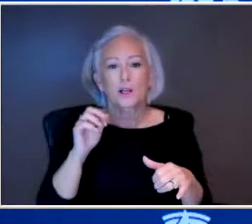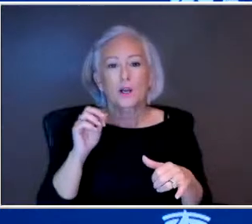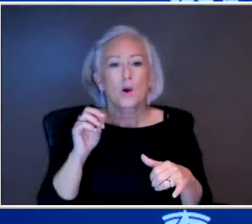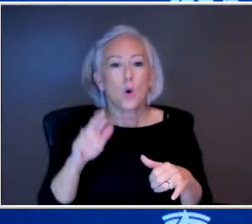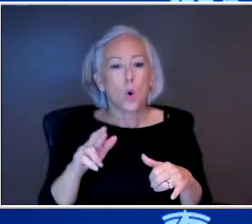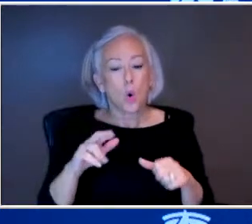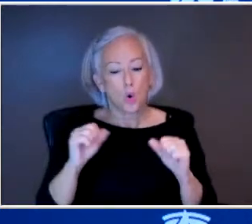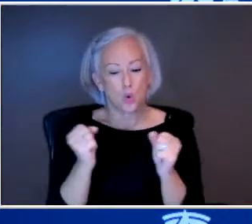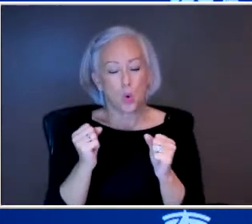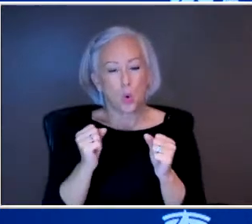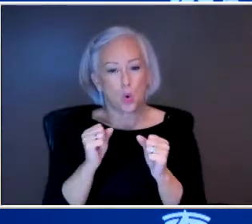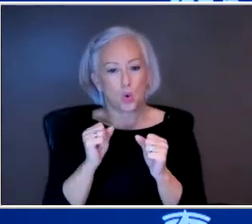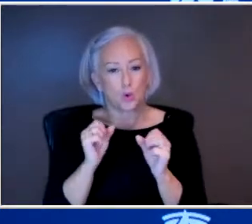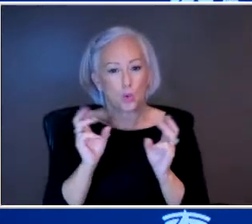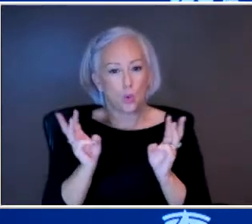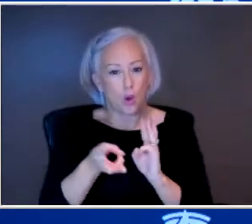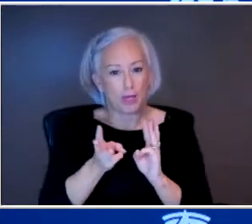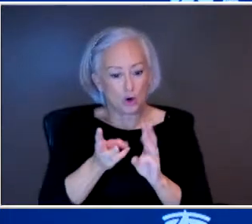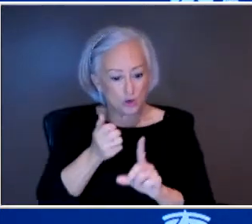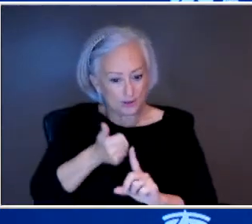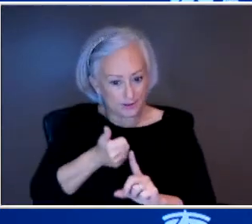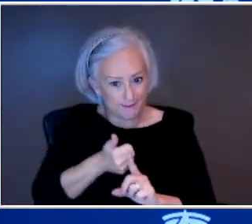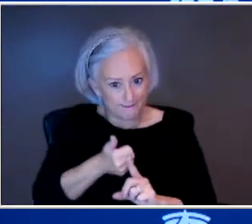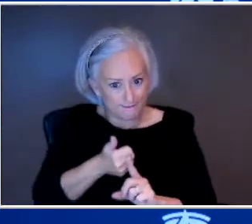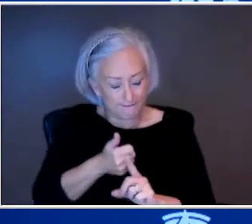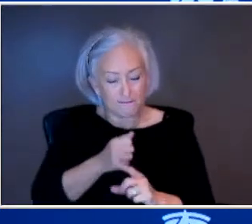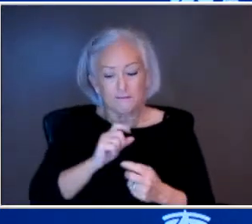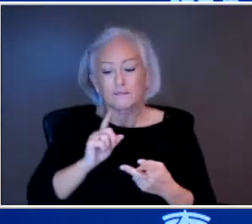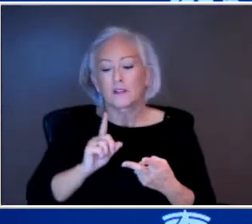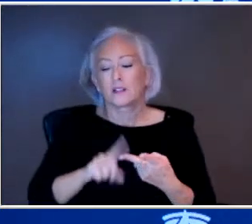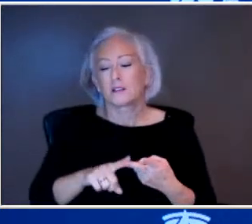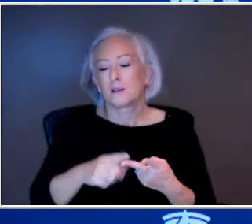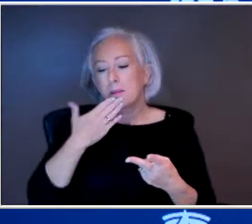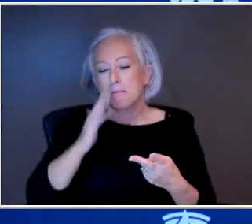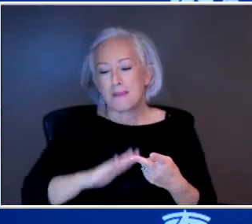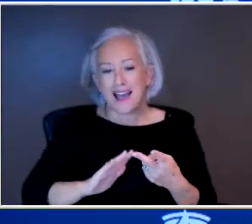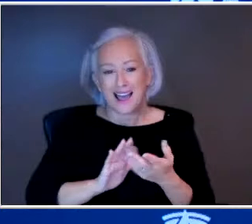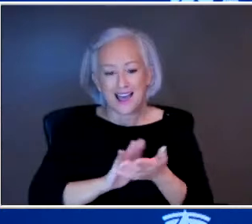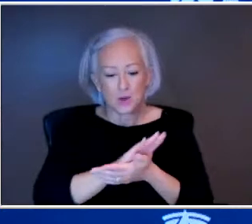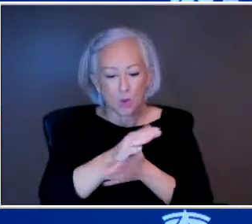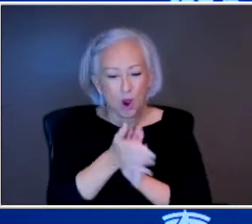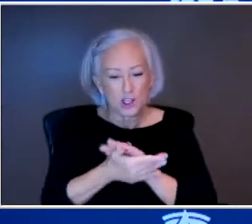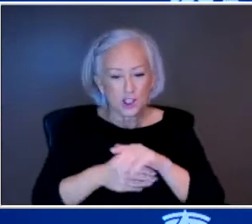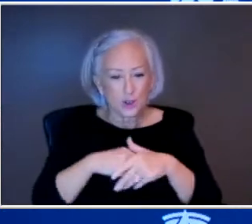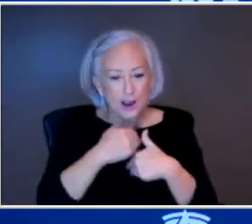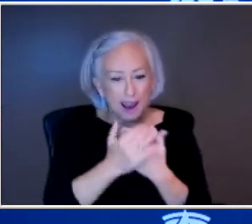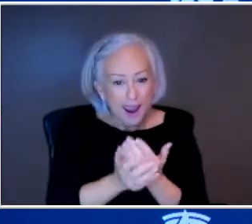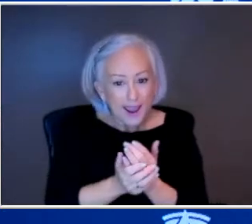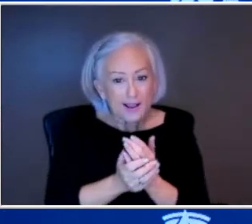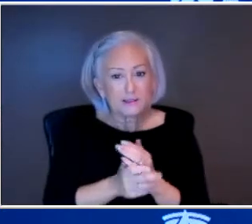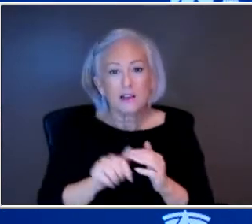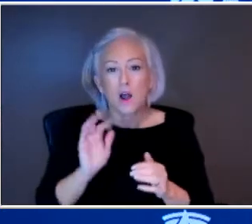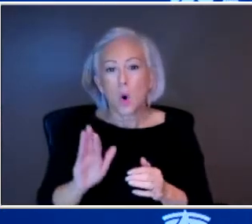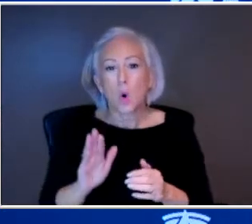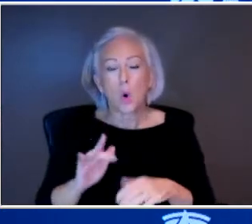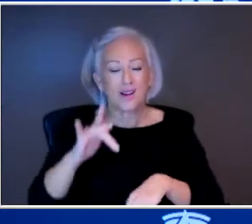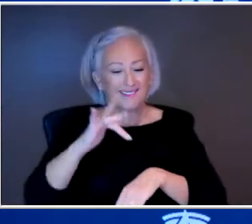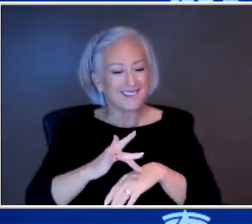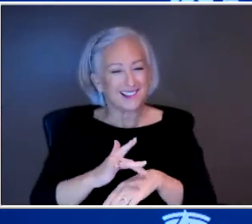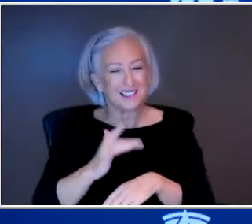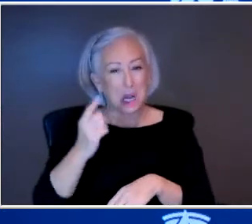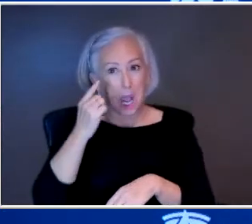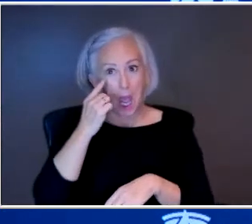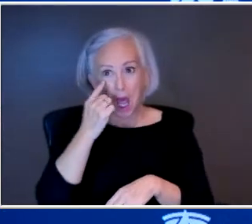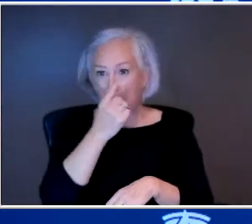also behavioral things like continued poor hand hygiene and touching your hands to your face, your eyes, your nose, your mouth. But there's